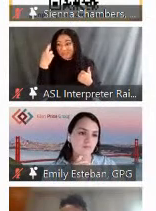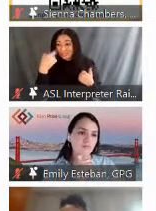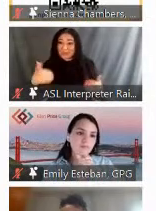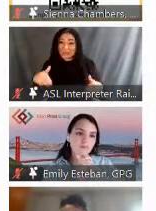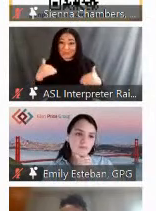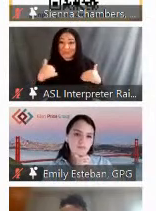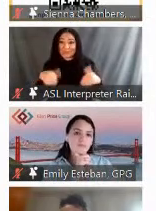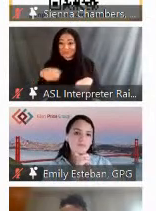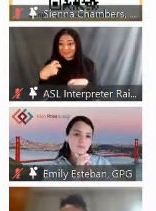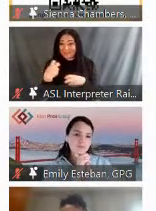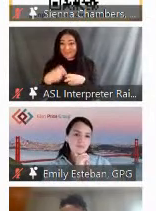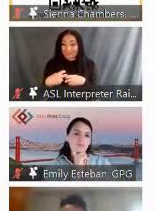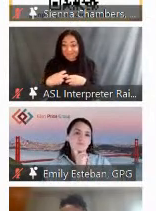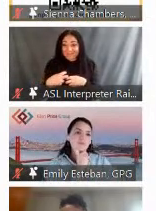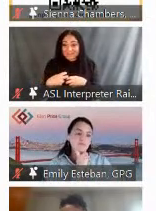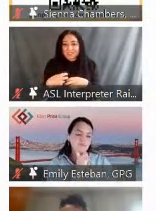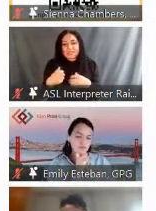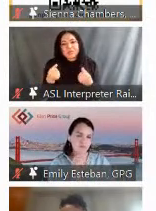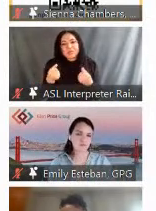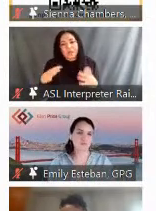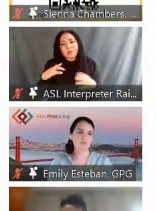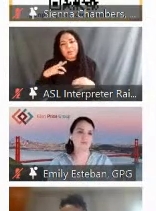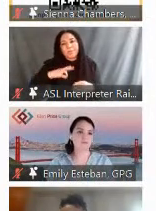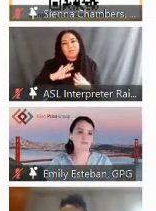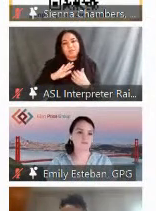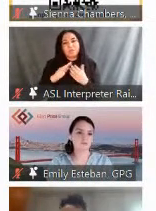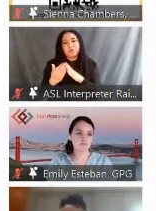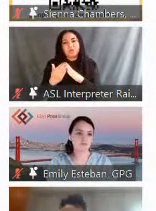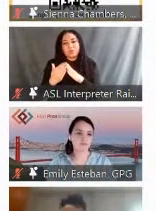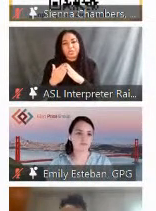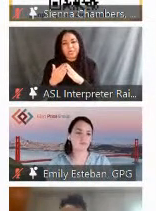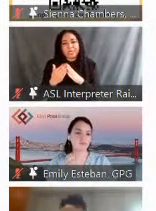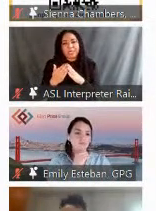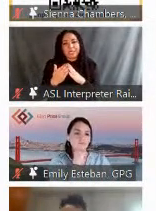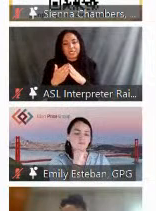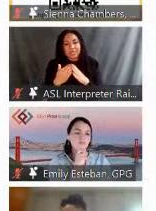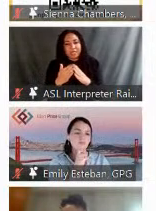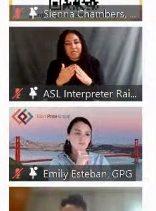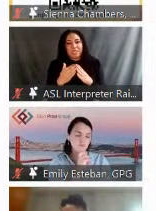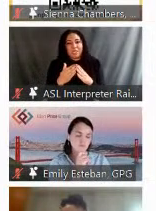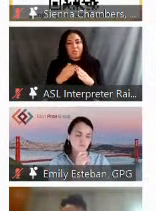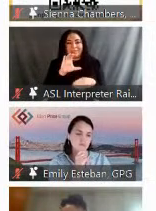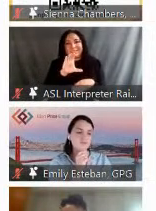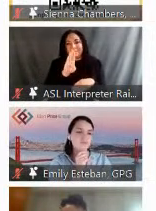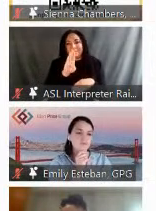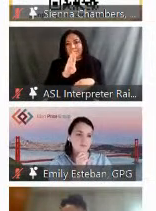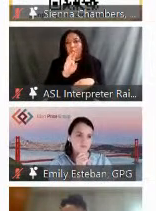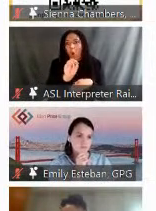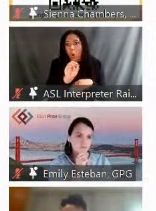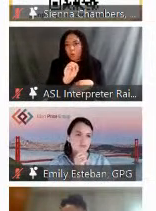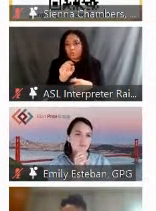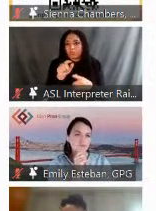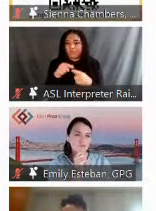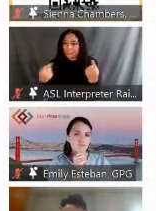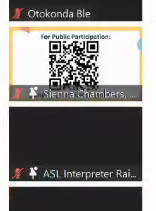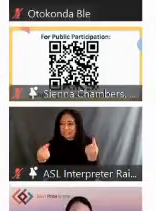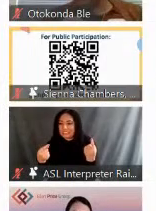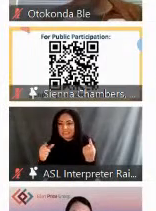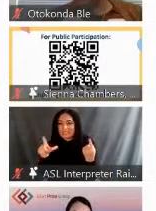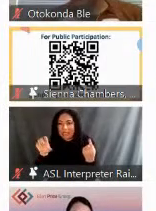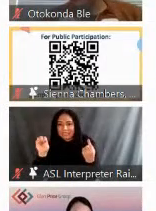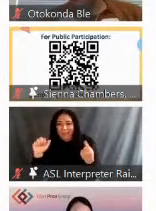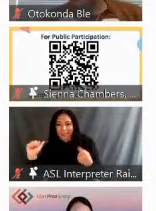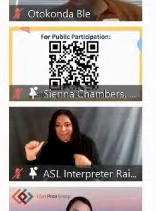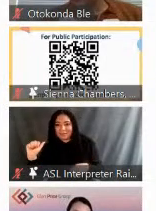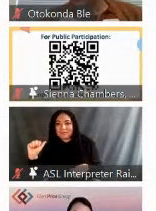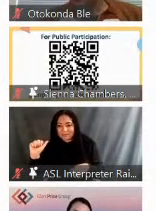there are a lot of benefits of community programs over LEAs, but at least when your child is going to kindergarten, there's usually one place where you need